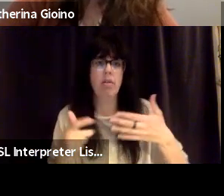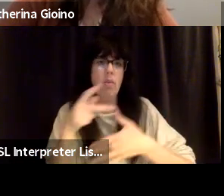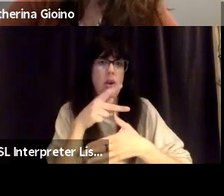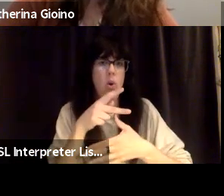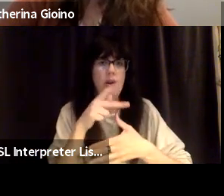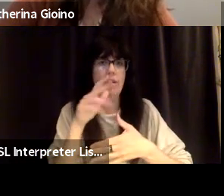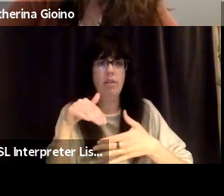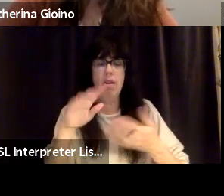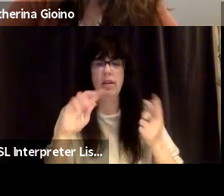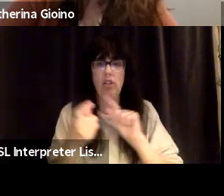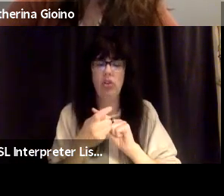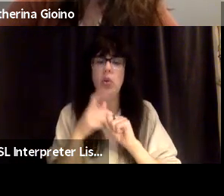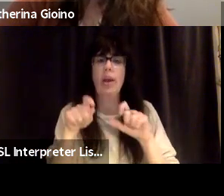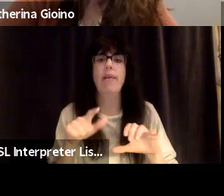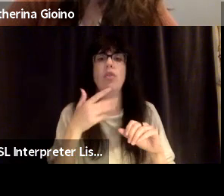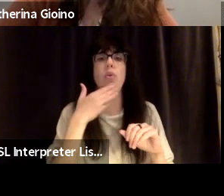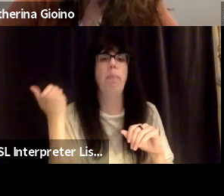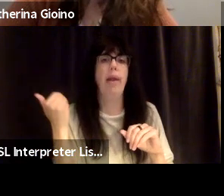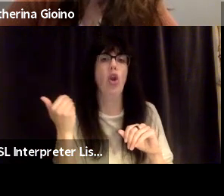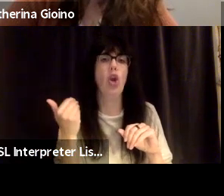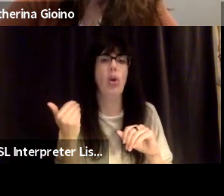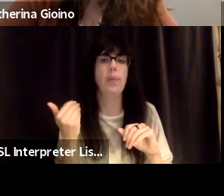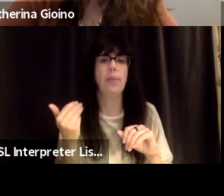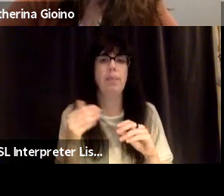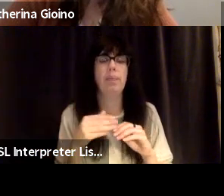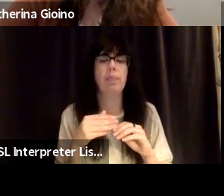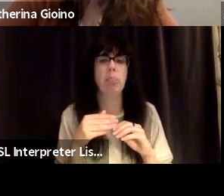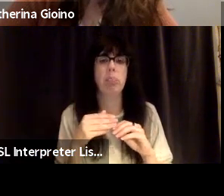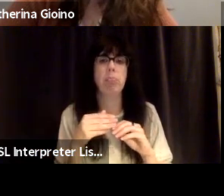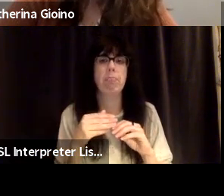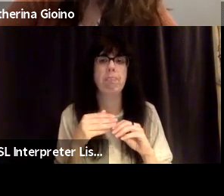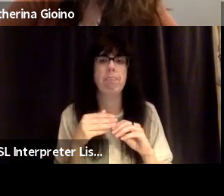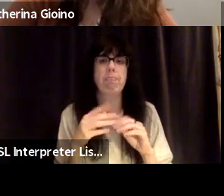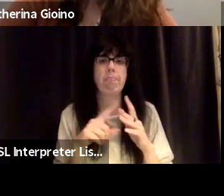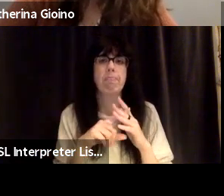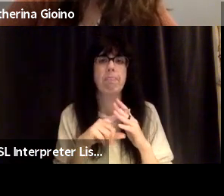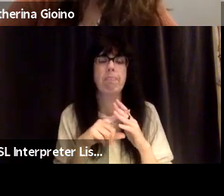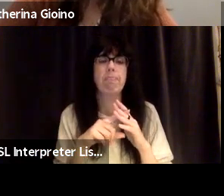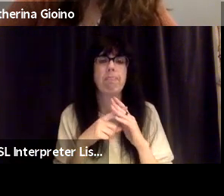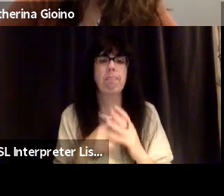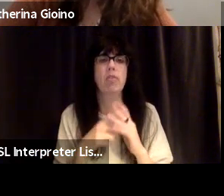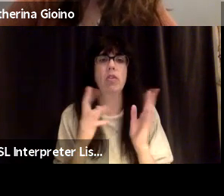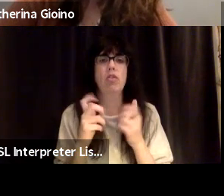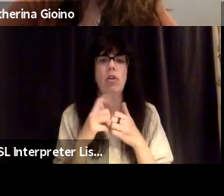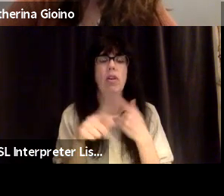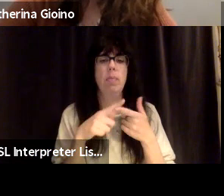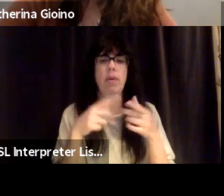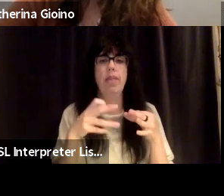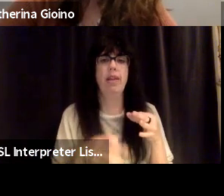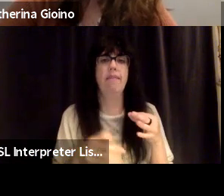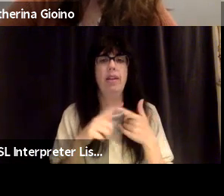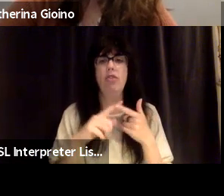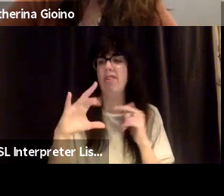do better by our people. You know, I began by talking about the definition of a crisis being a turning